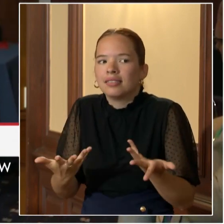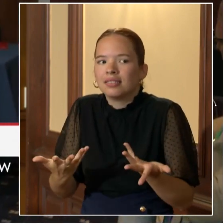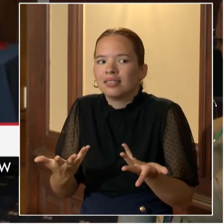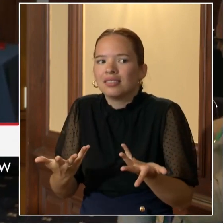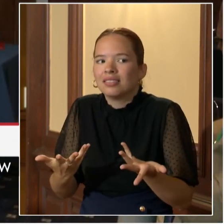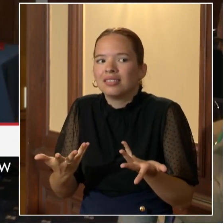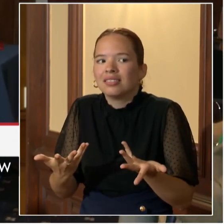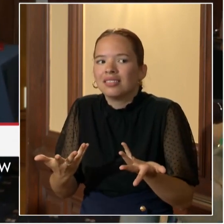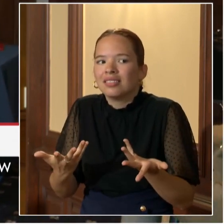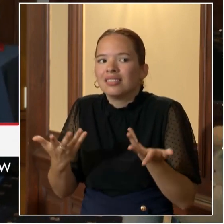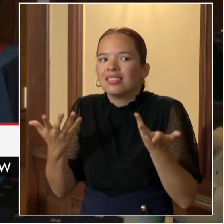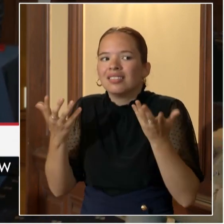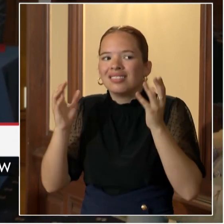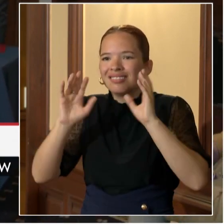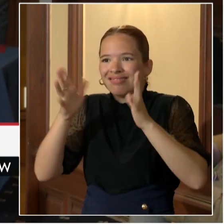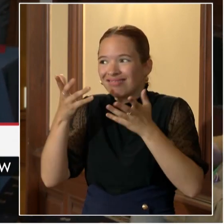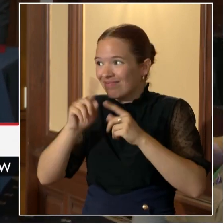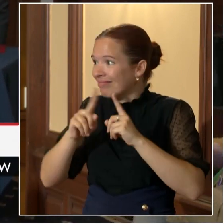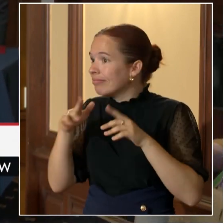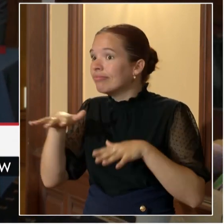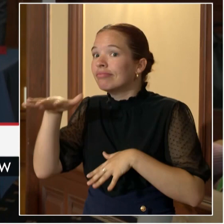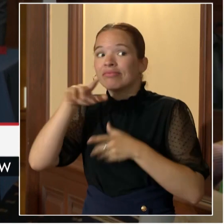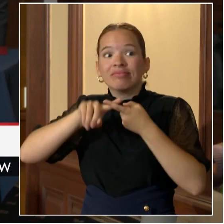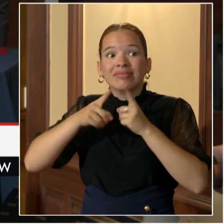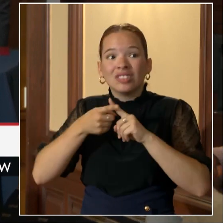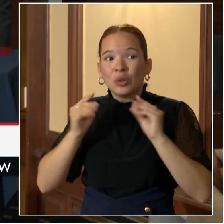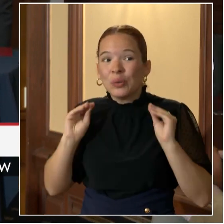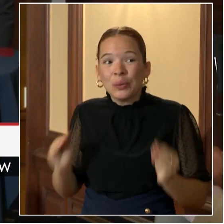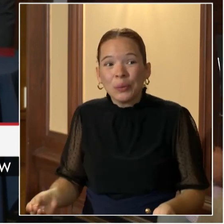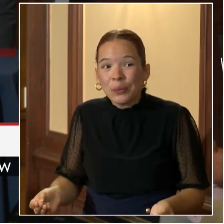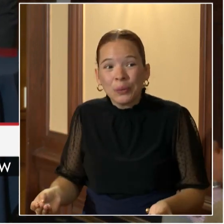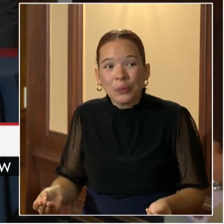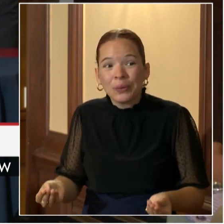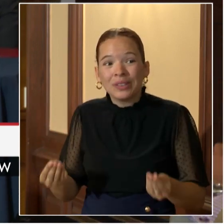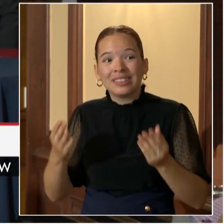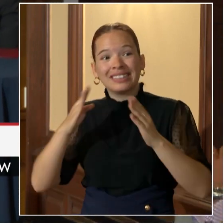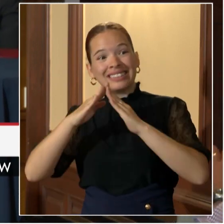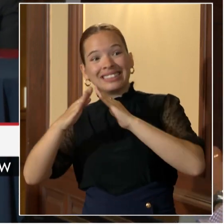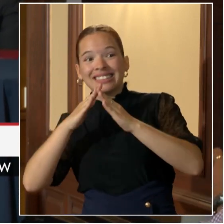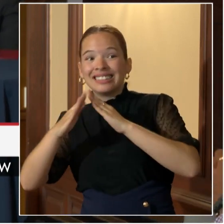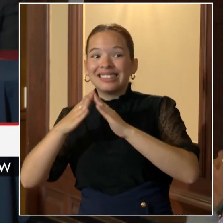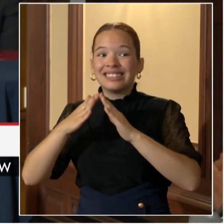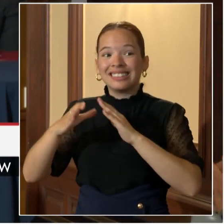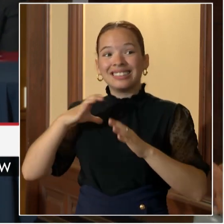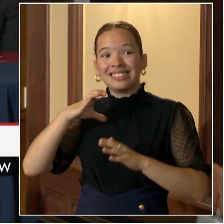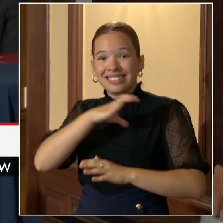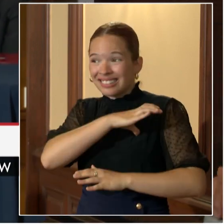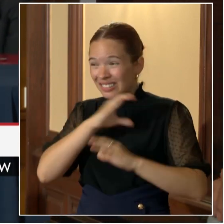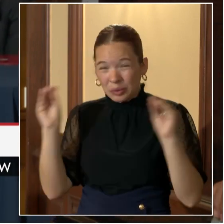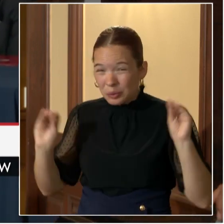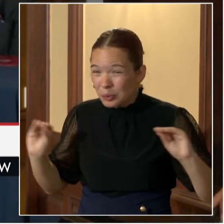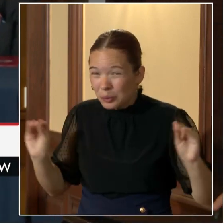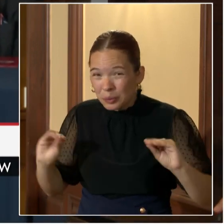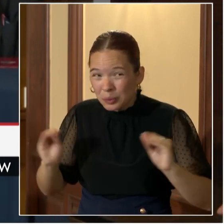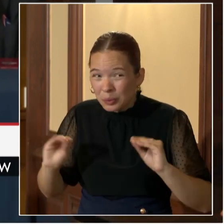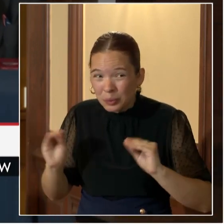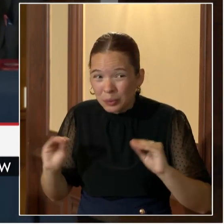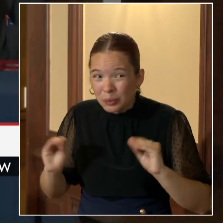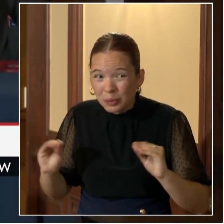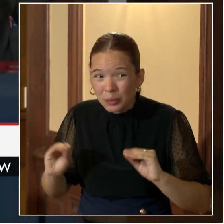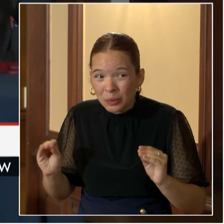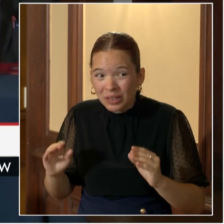council. The city council has unanimously voted that we do not get a salary. They've unanimously